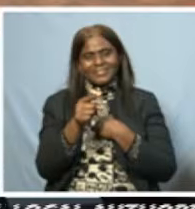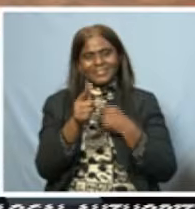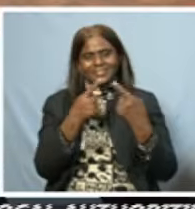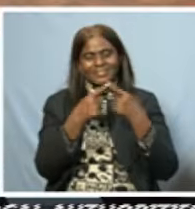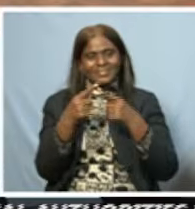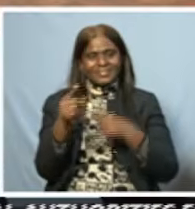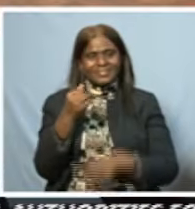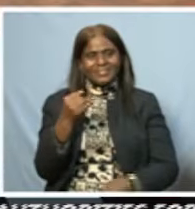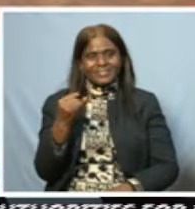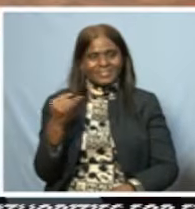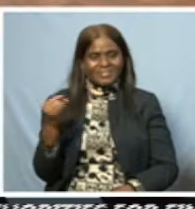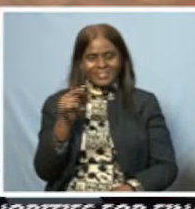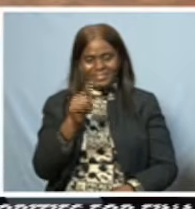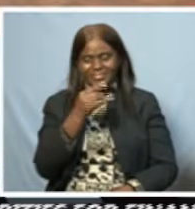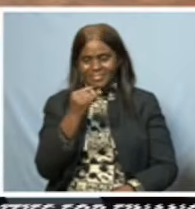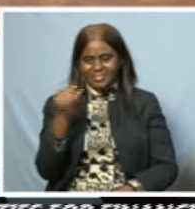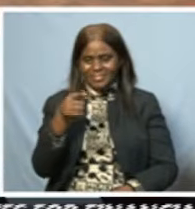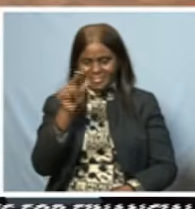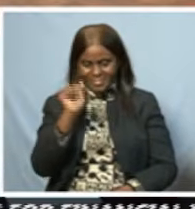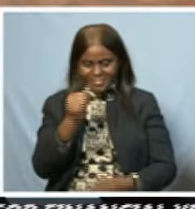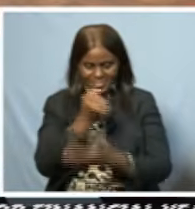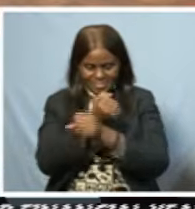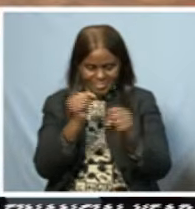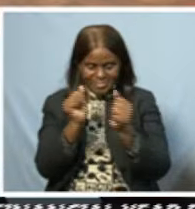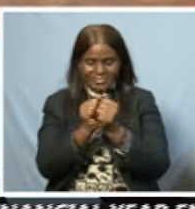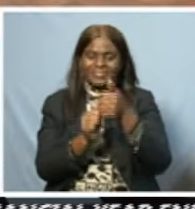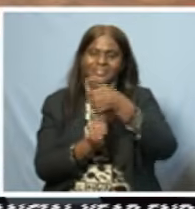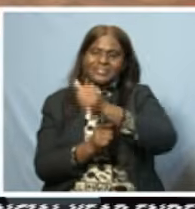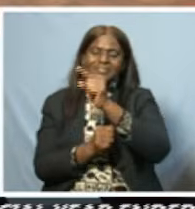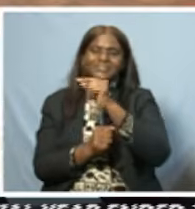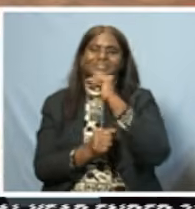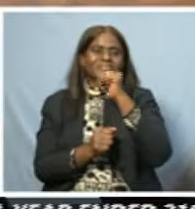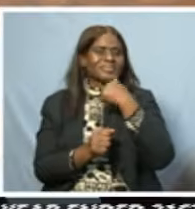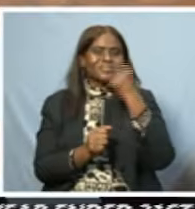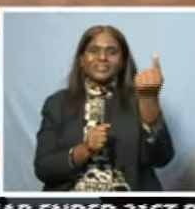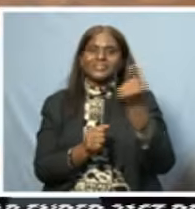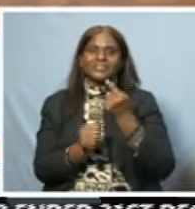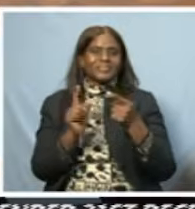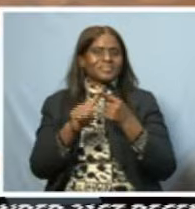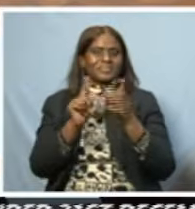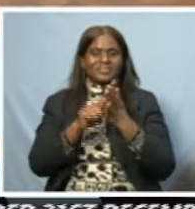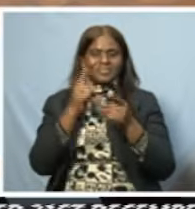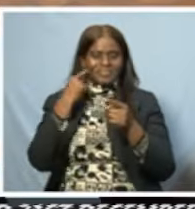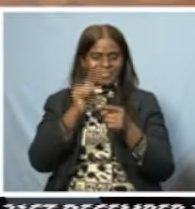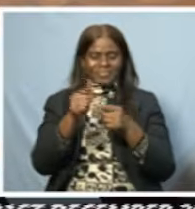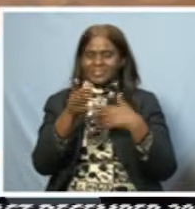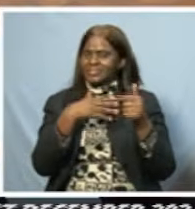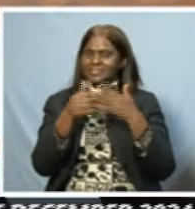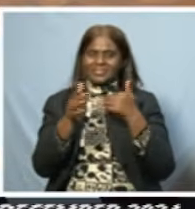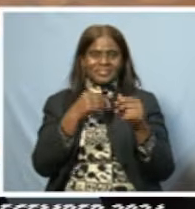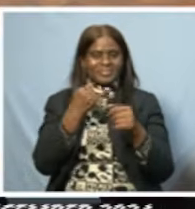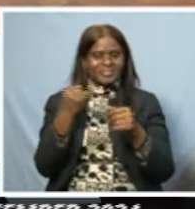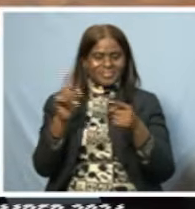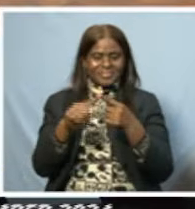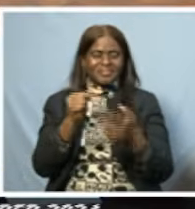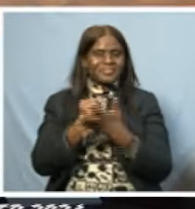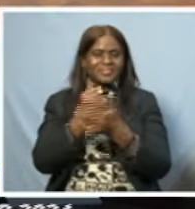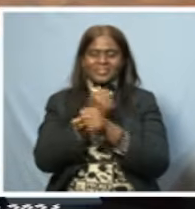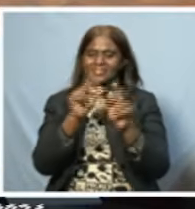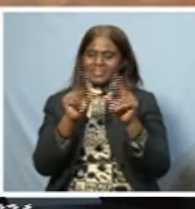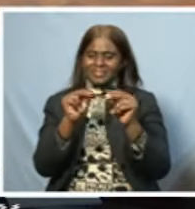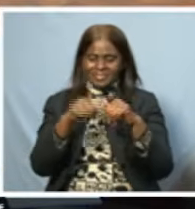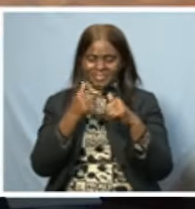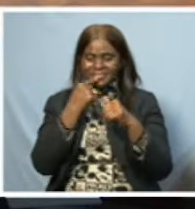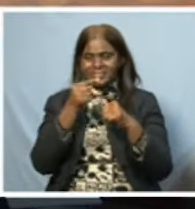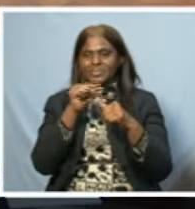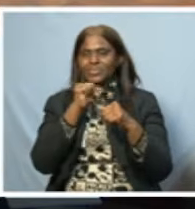cross-cutting, these are issues you can deal with them. You don't have to come to Lusaka for these simple issues to deal with. So we are